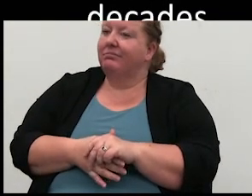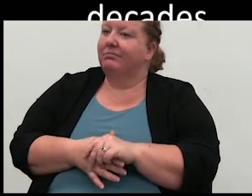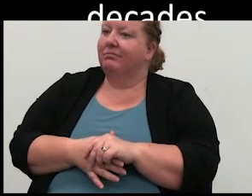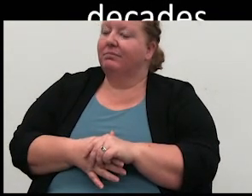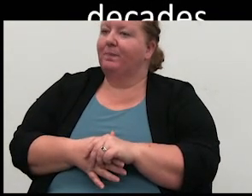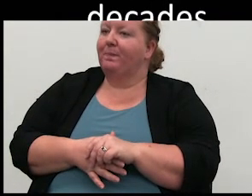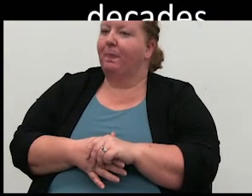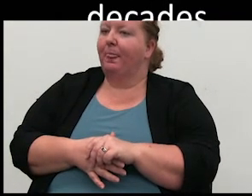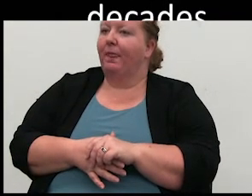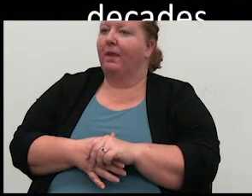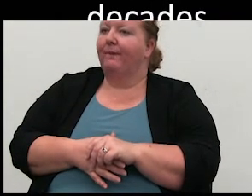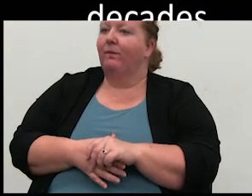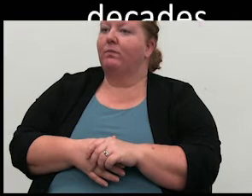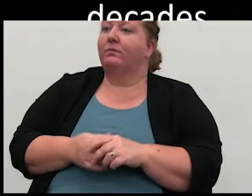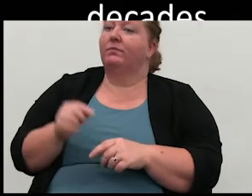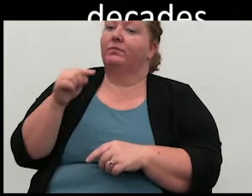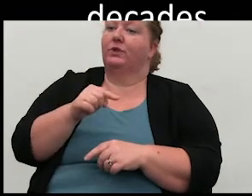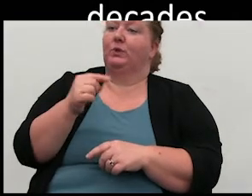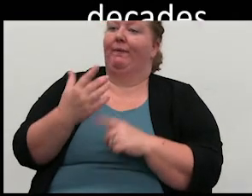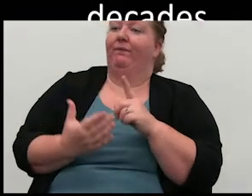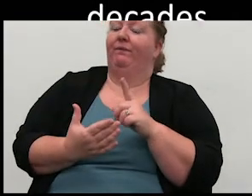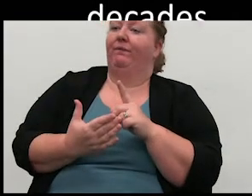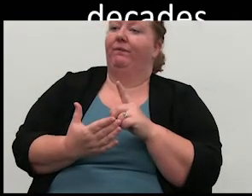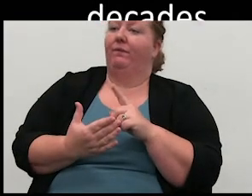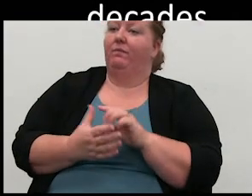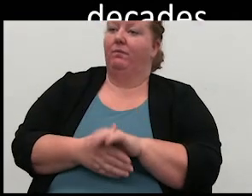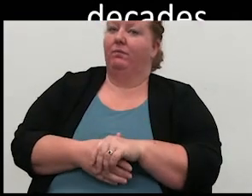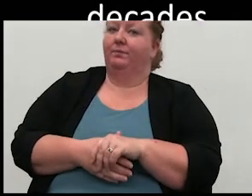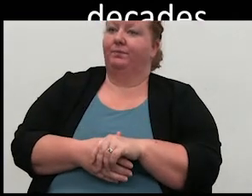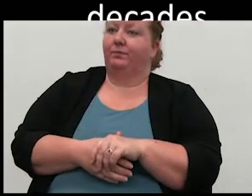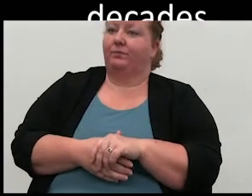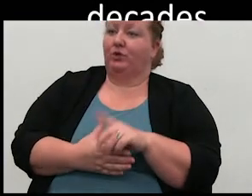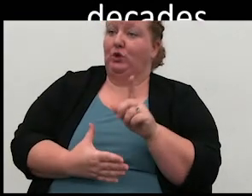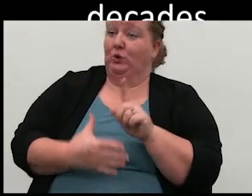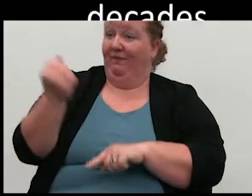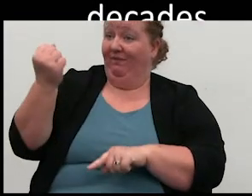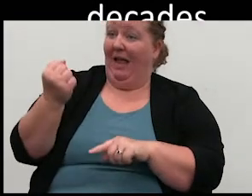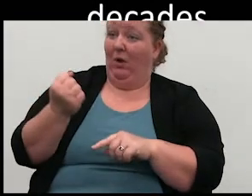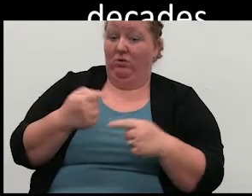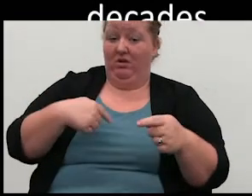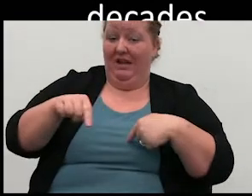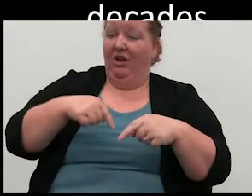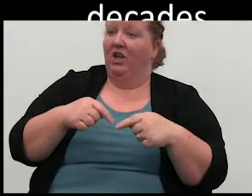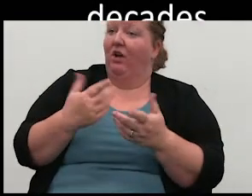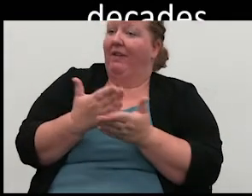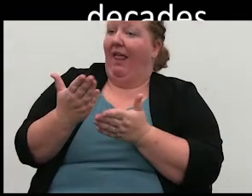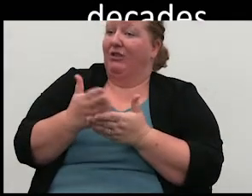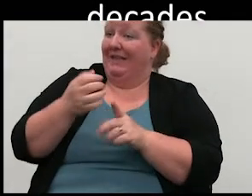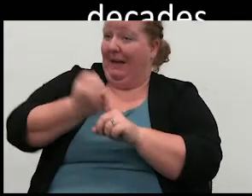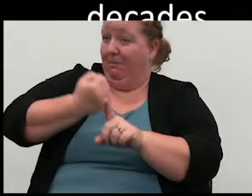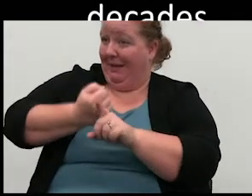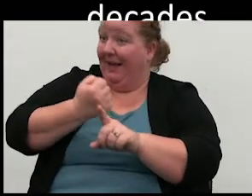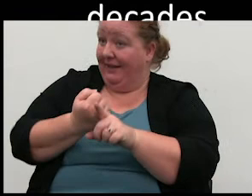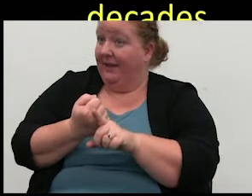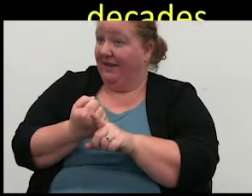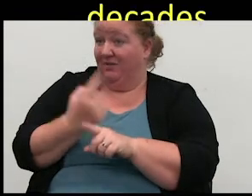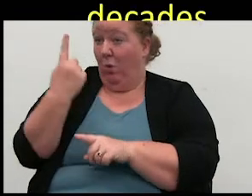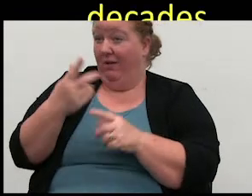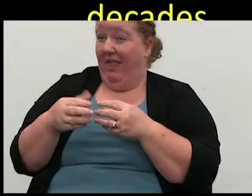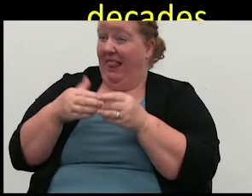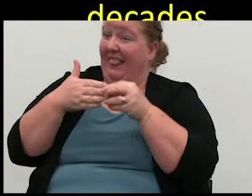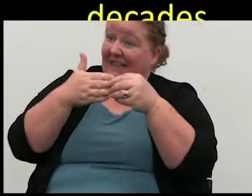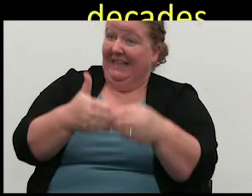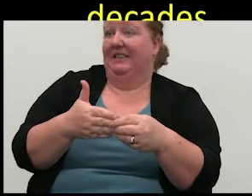So this guy is founder and director of analytics at Clarity Campaign Labs, one of the leading modelers for democratic